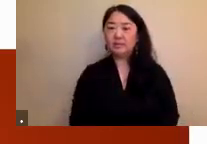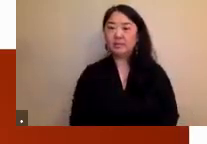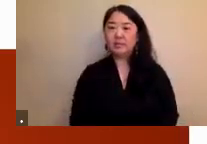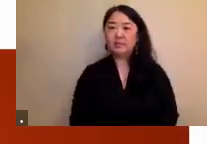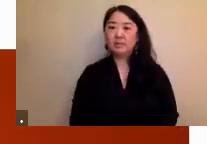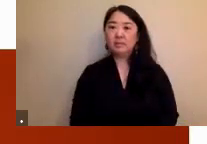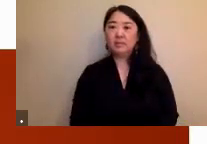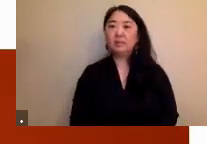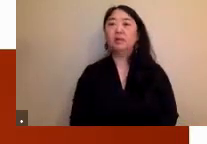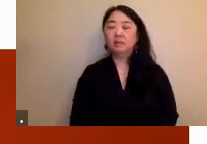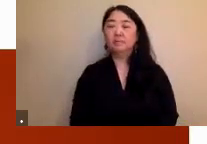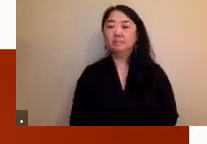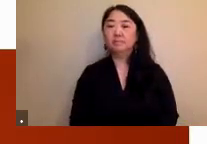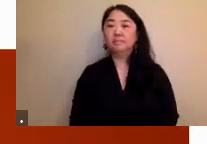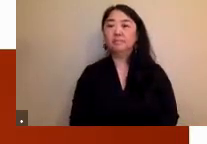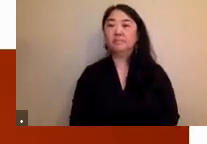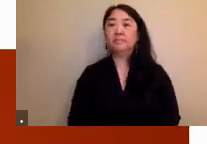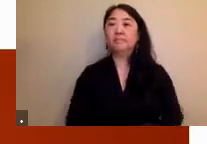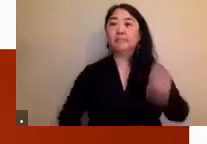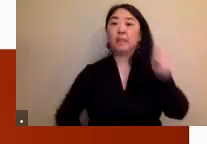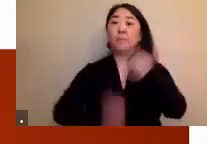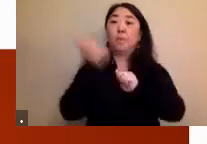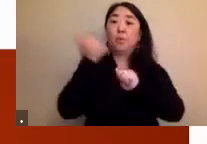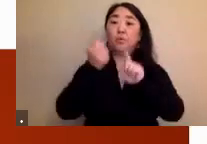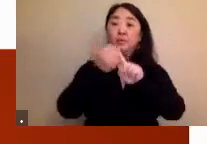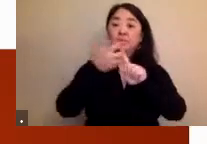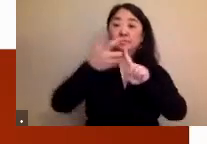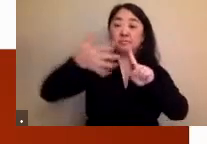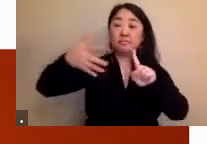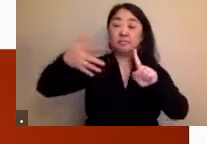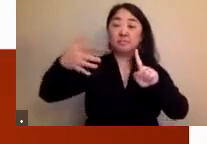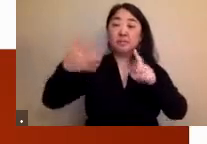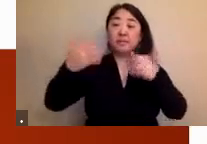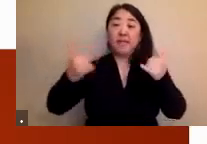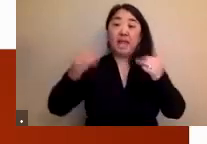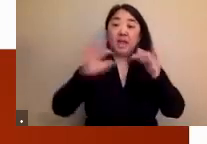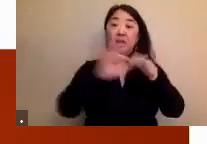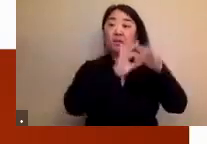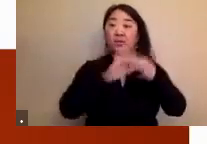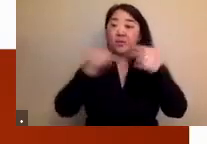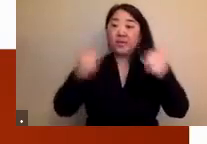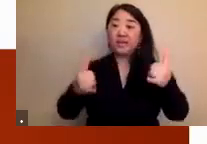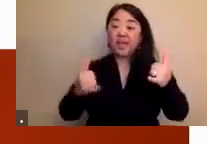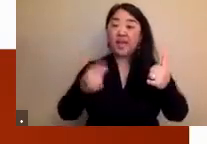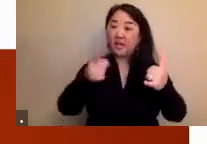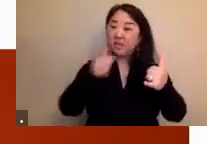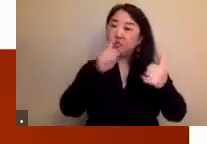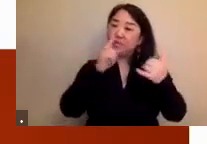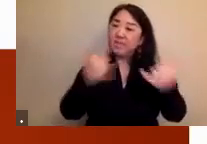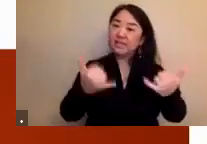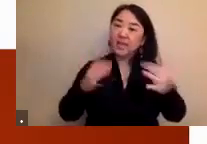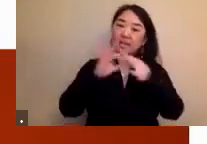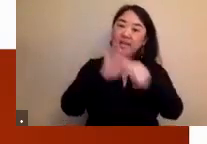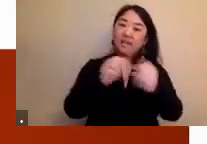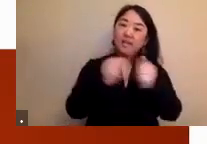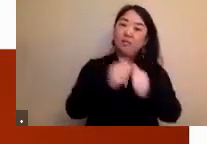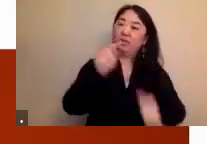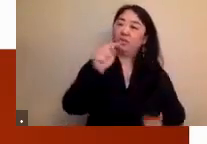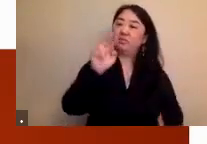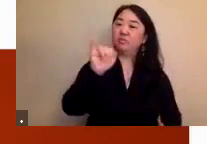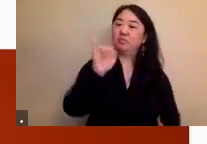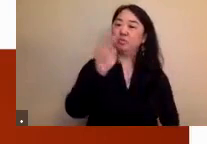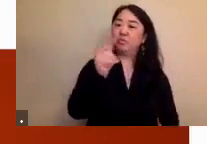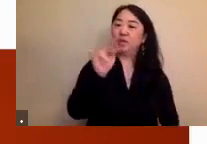Expansions that we do now, that we are also connecting into tributaries such